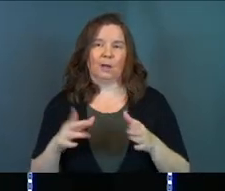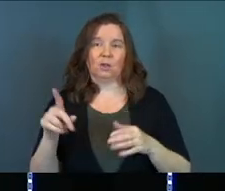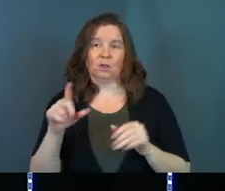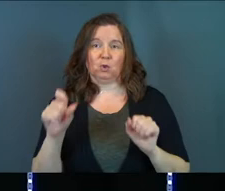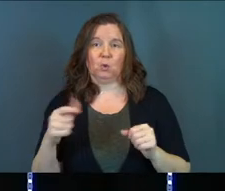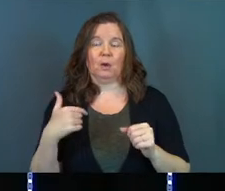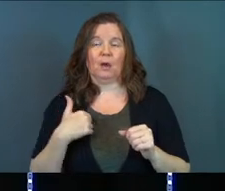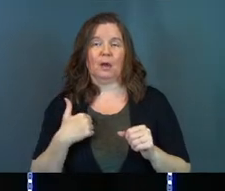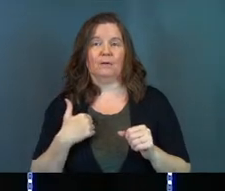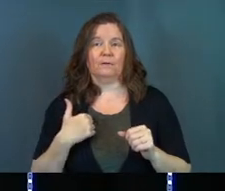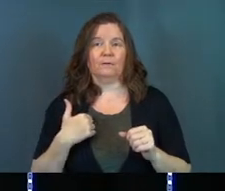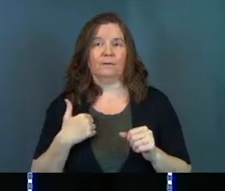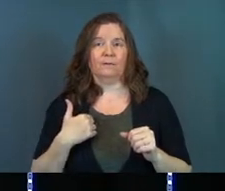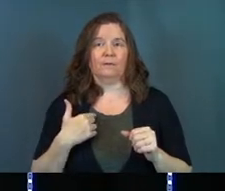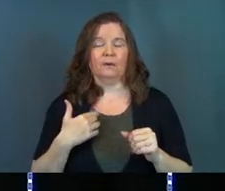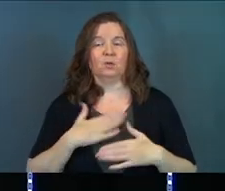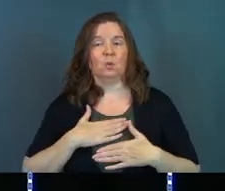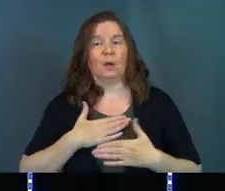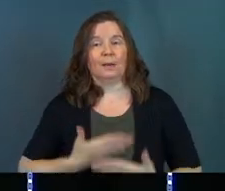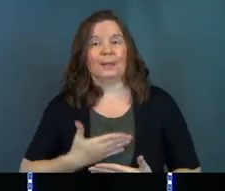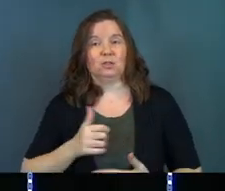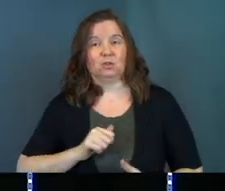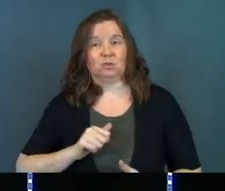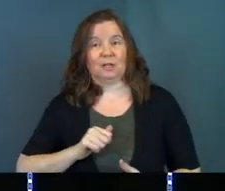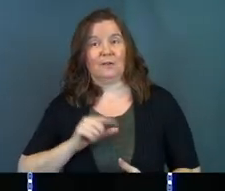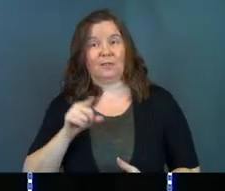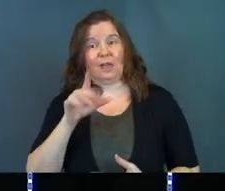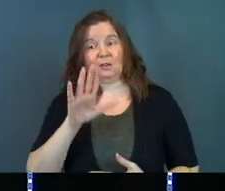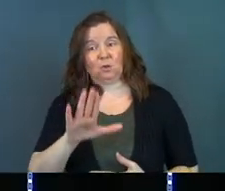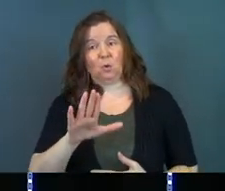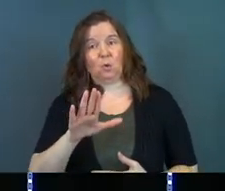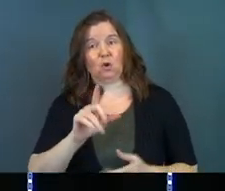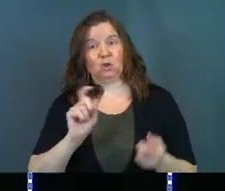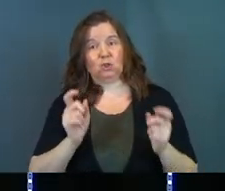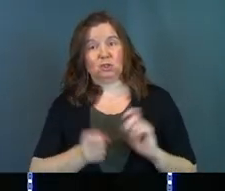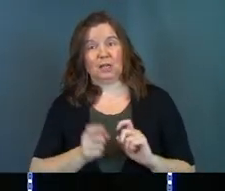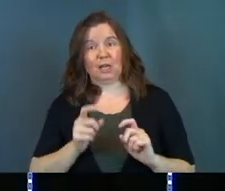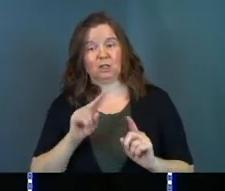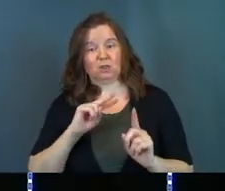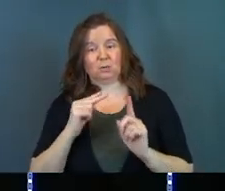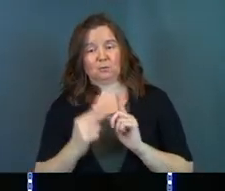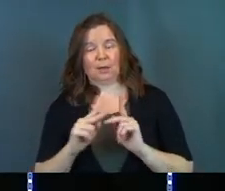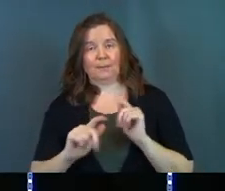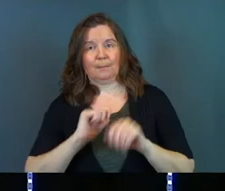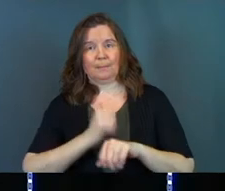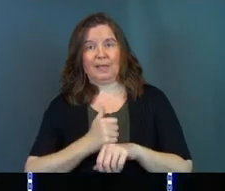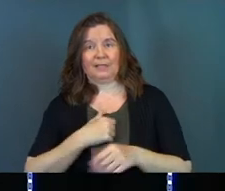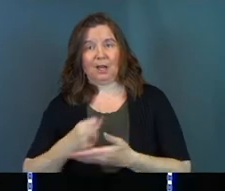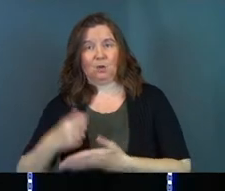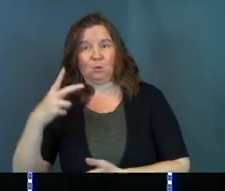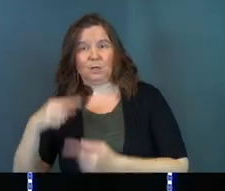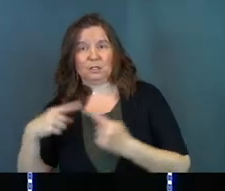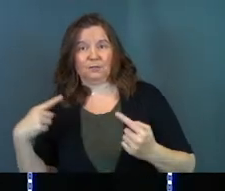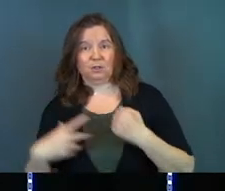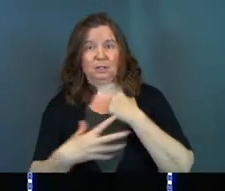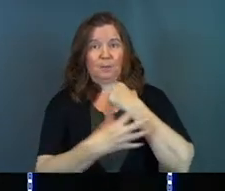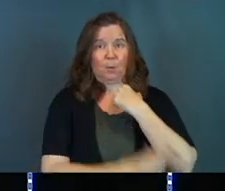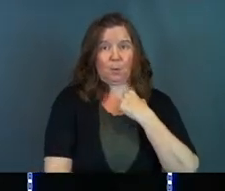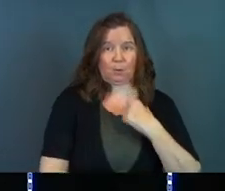So many ways that you've got to admit to yourself that you're changing your outlook on people based on rich versus